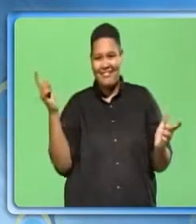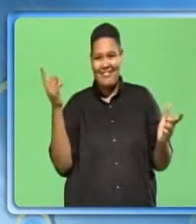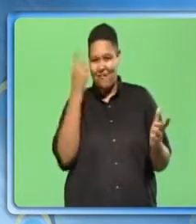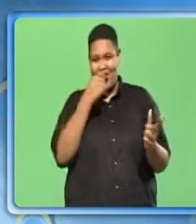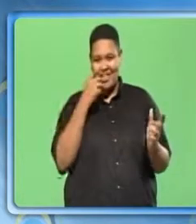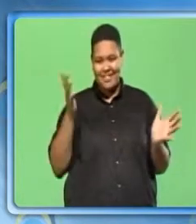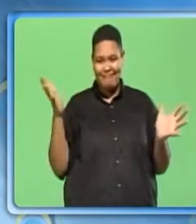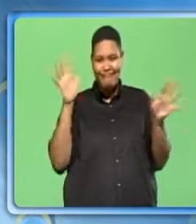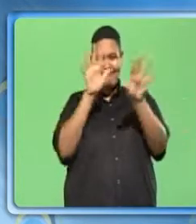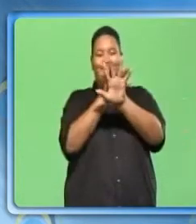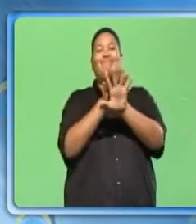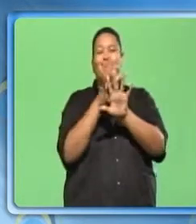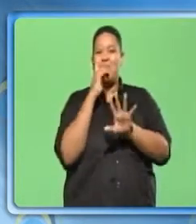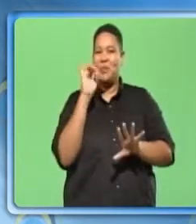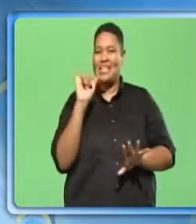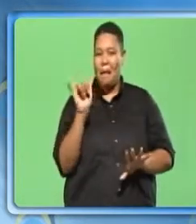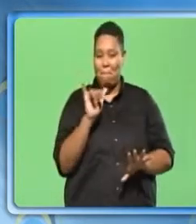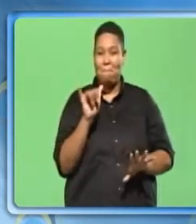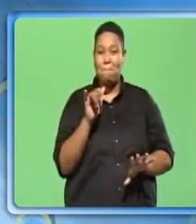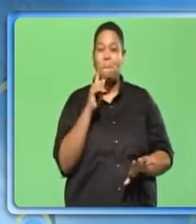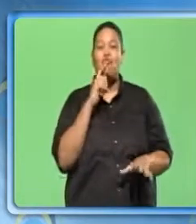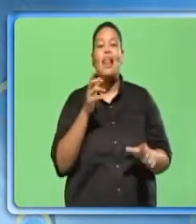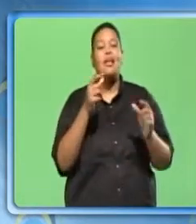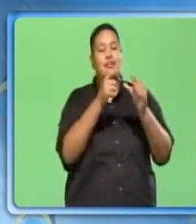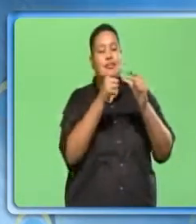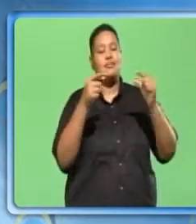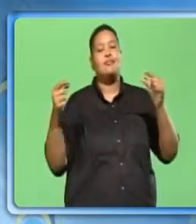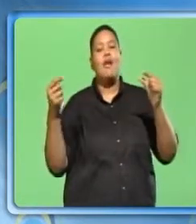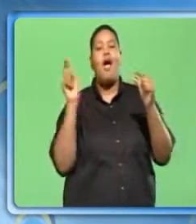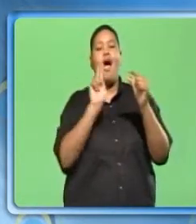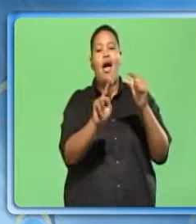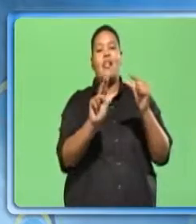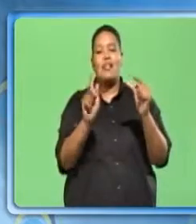words, blending occurs with the alleles.